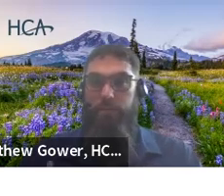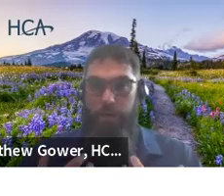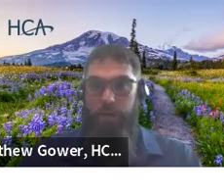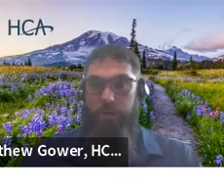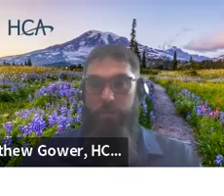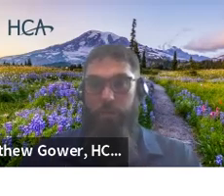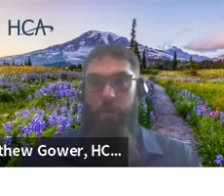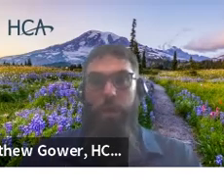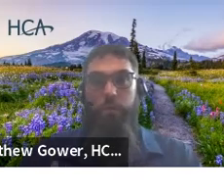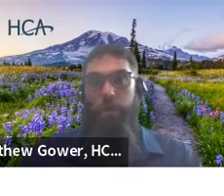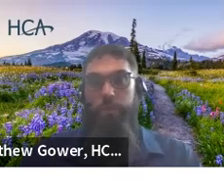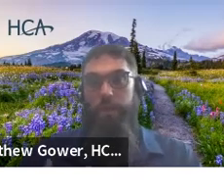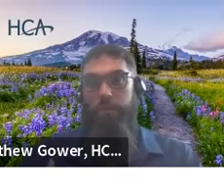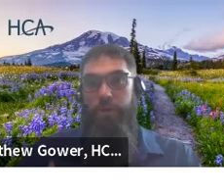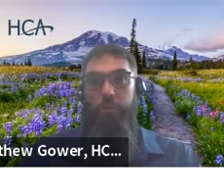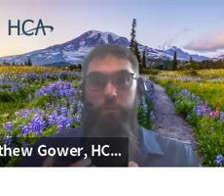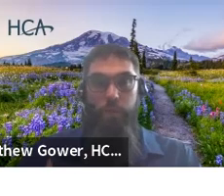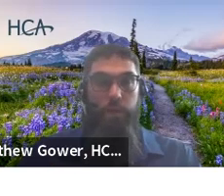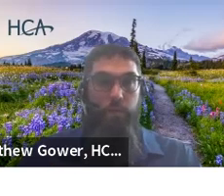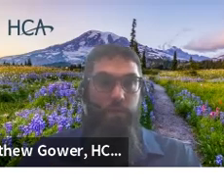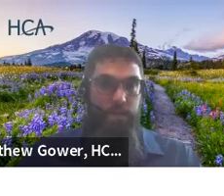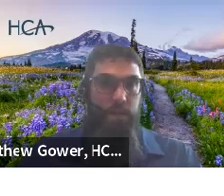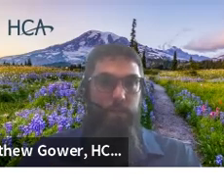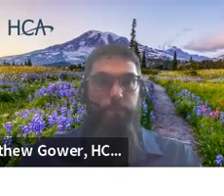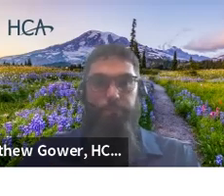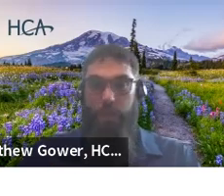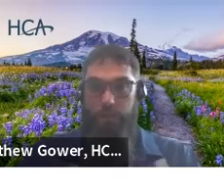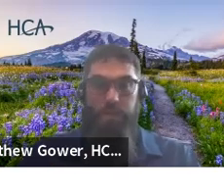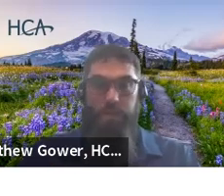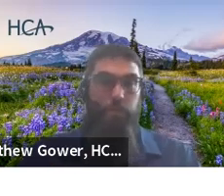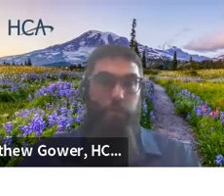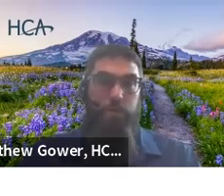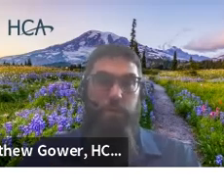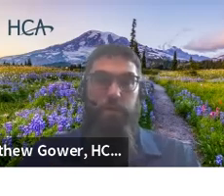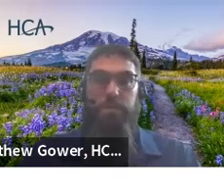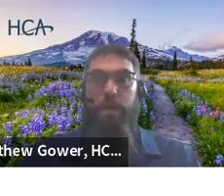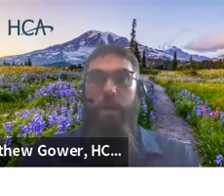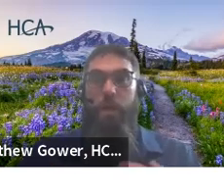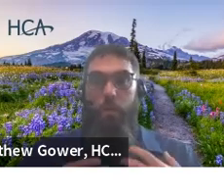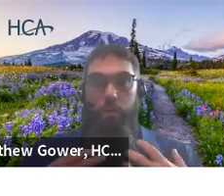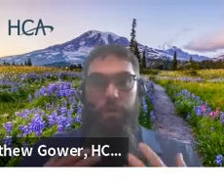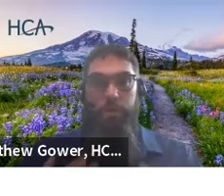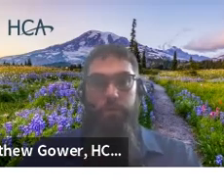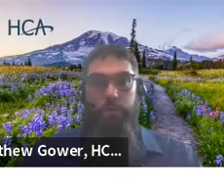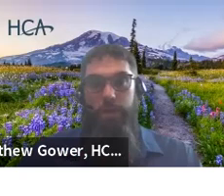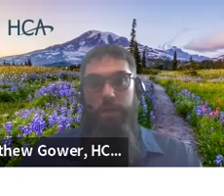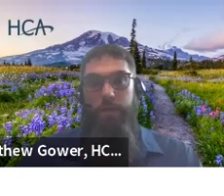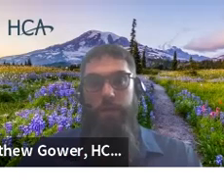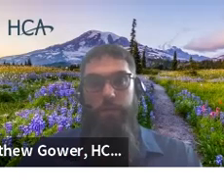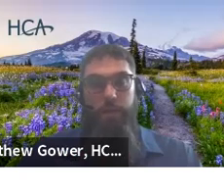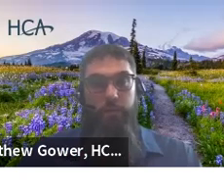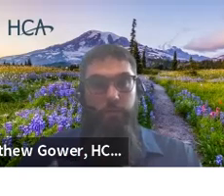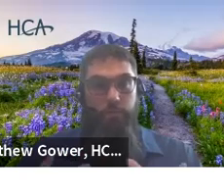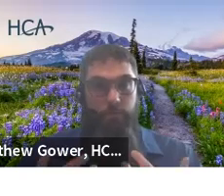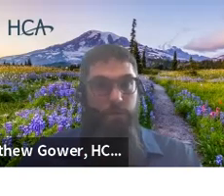have. They have a very unique role. And we want to make them available for when that role is needed. And the same goes for co-responders. We want to be able to provide